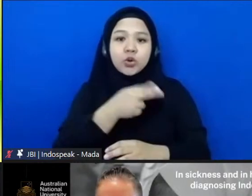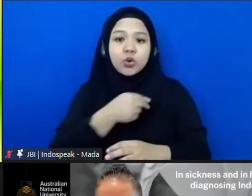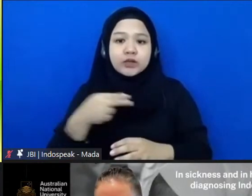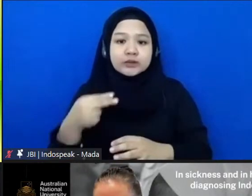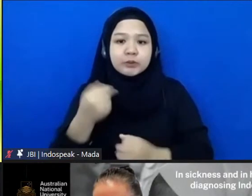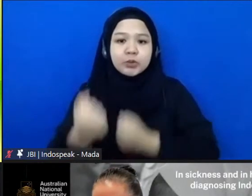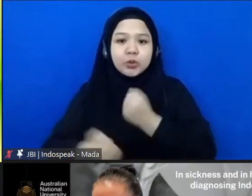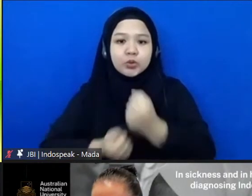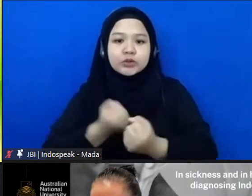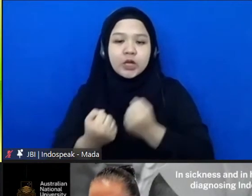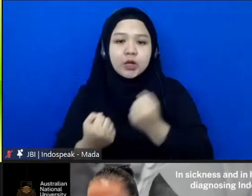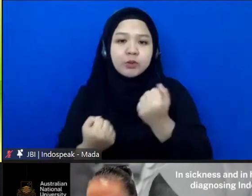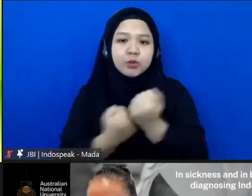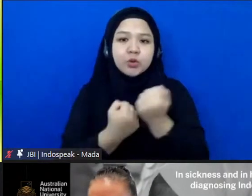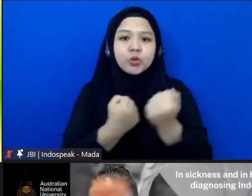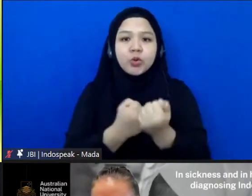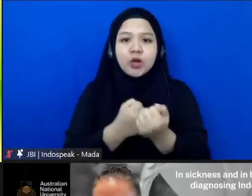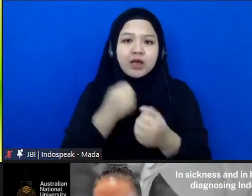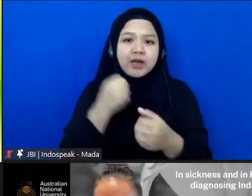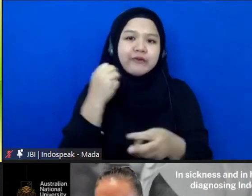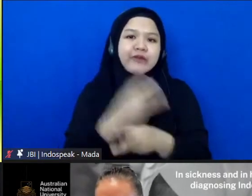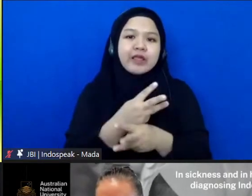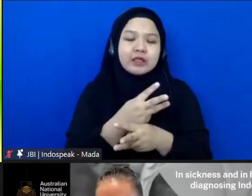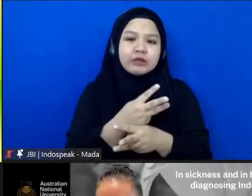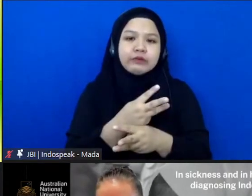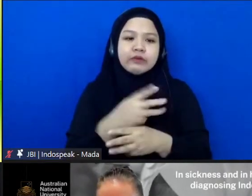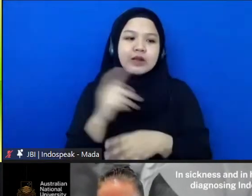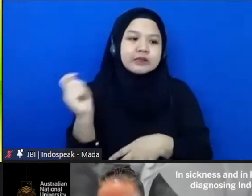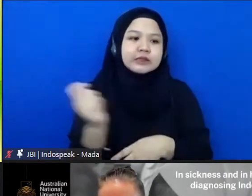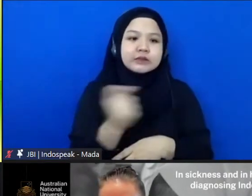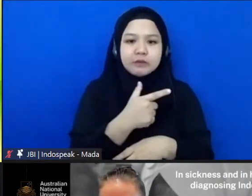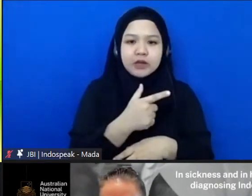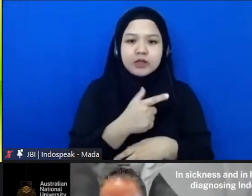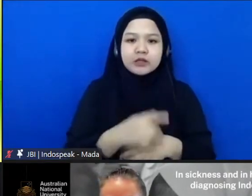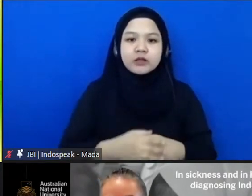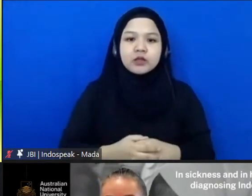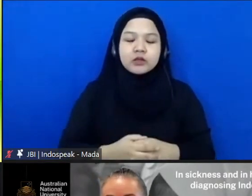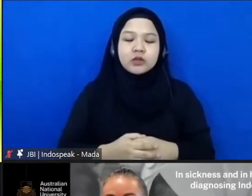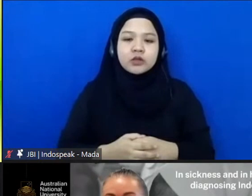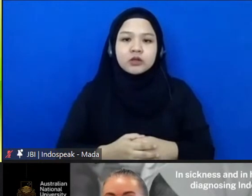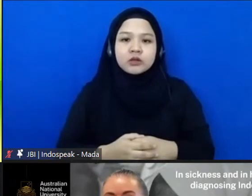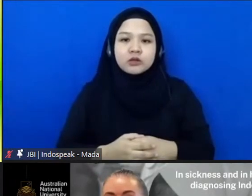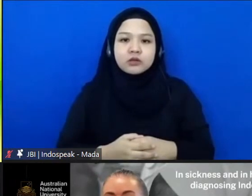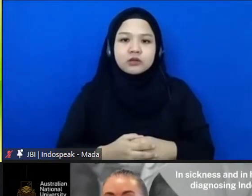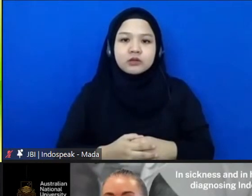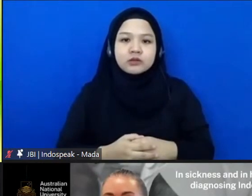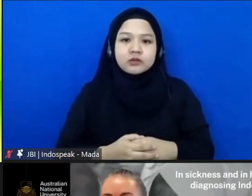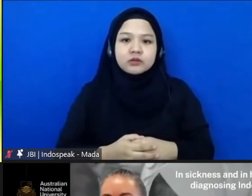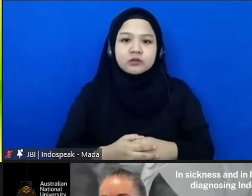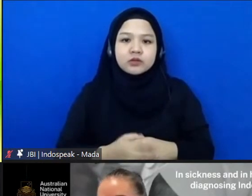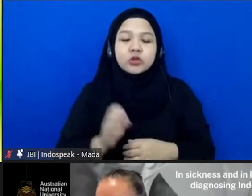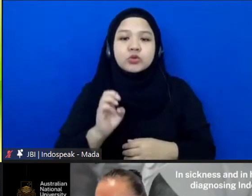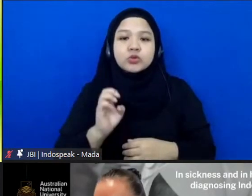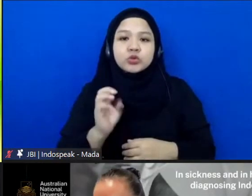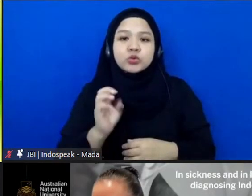effective support, really is a testament to the way Indonesia and Australia work